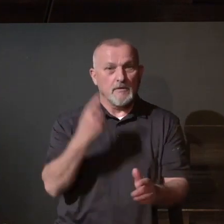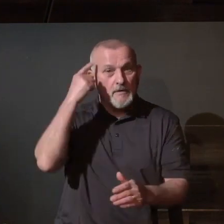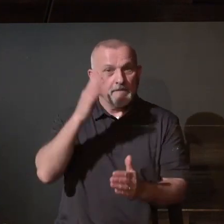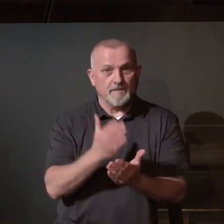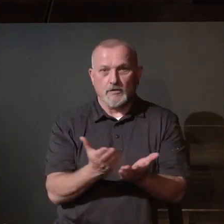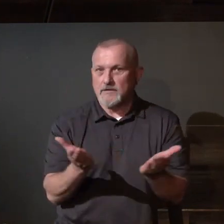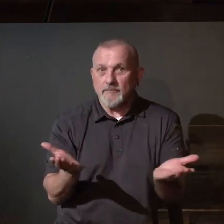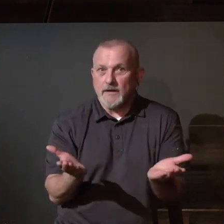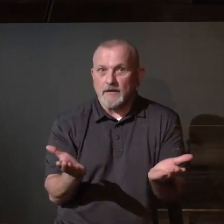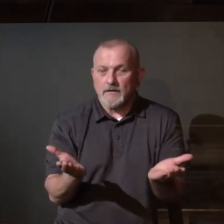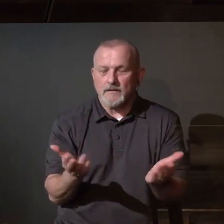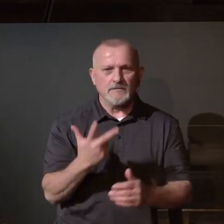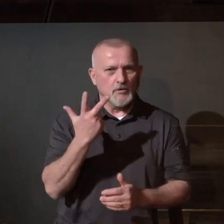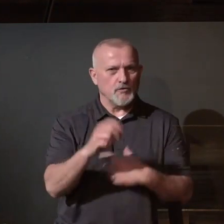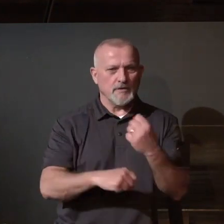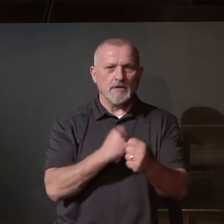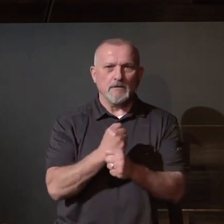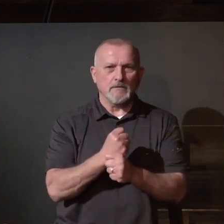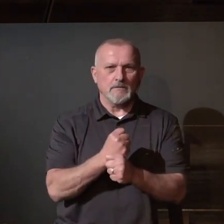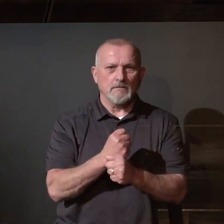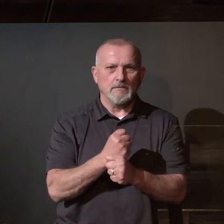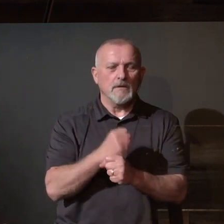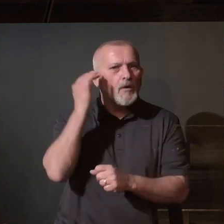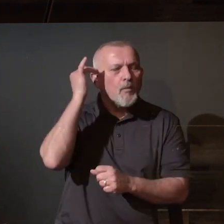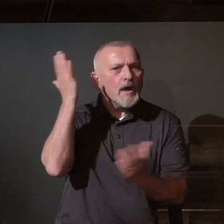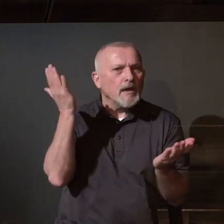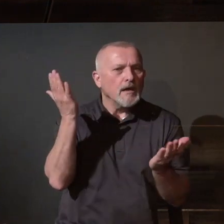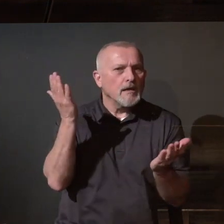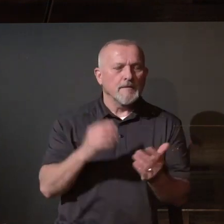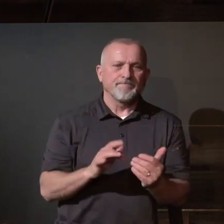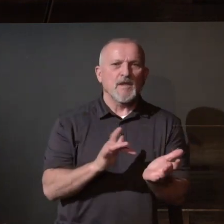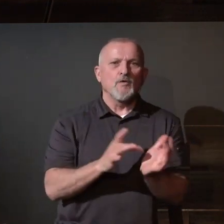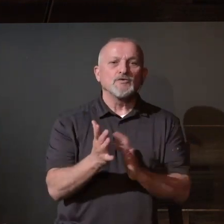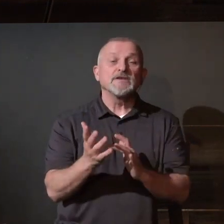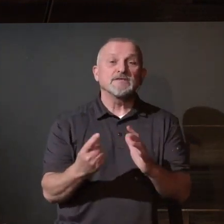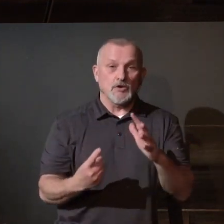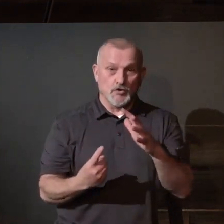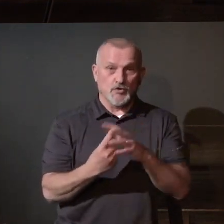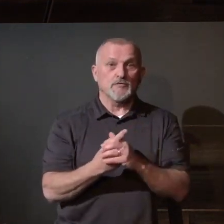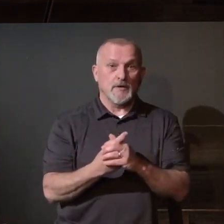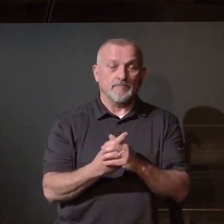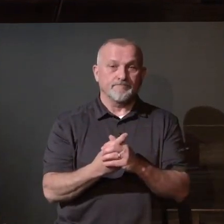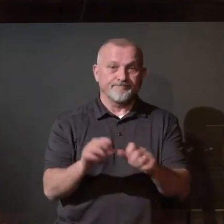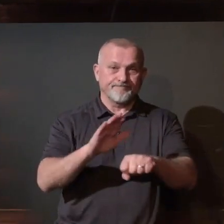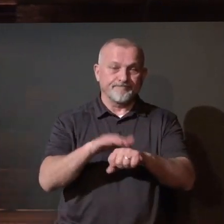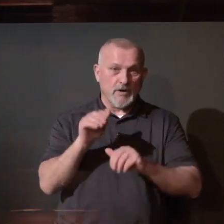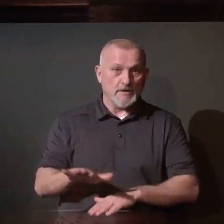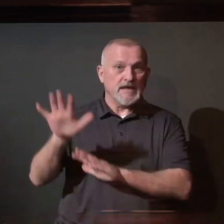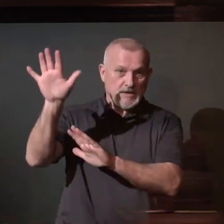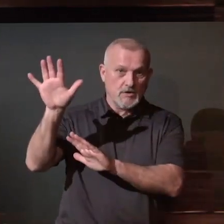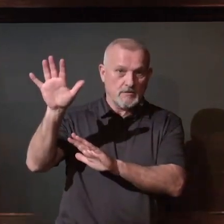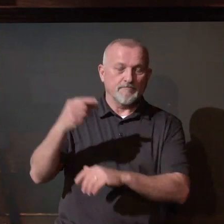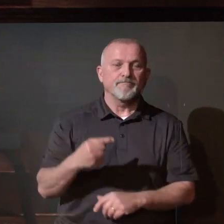3 years. What was it? When Jesus came to them on top of the hillside and at Galilee,